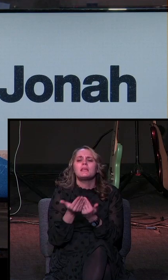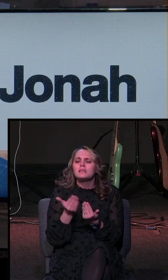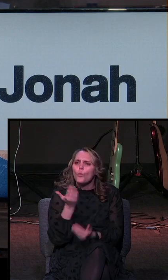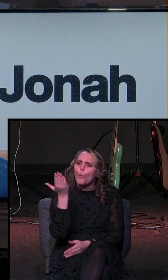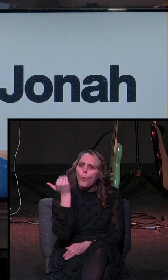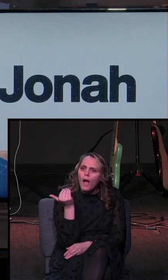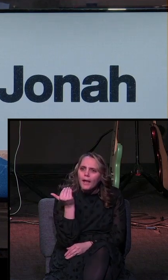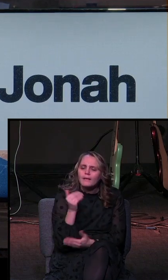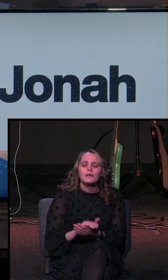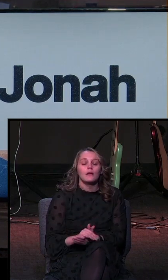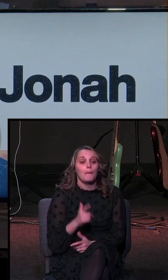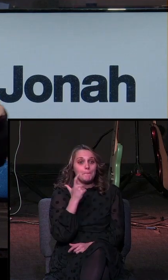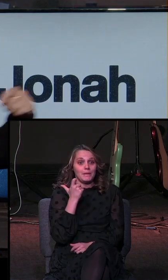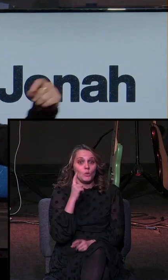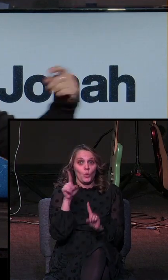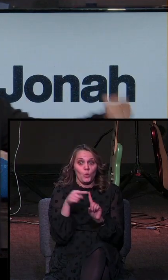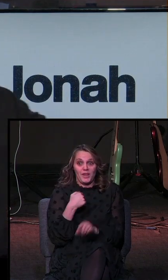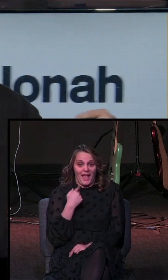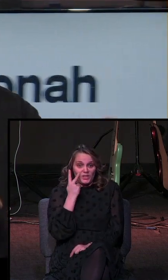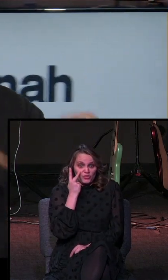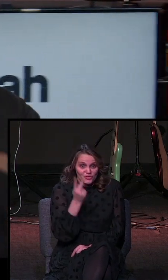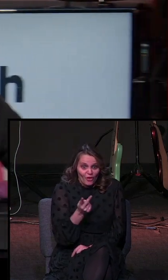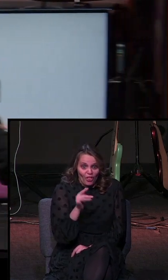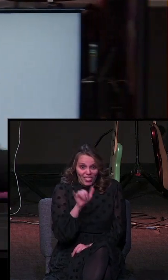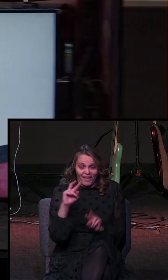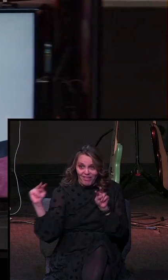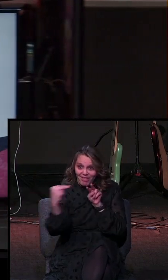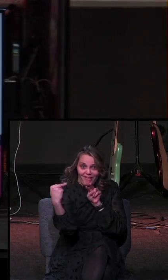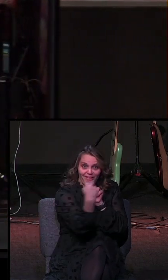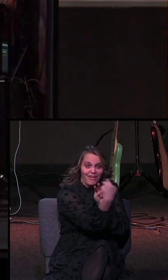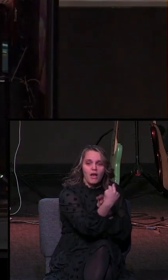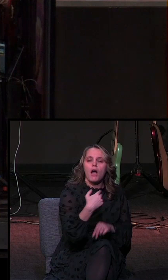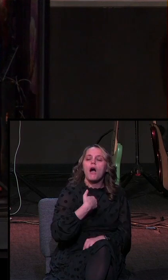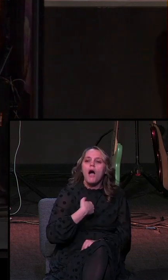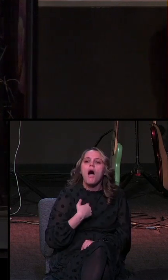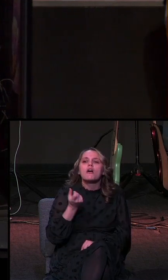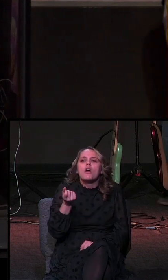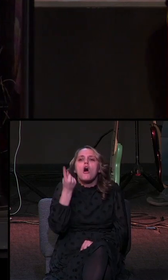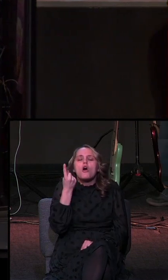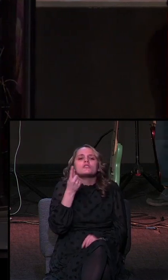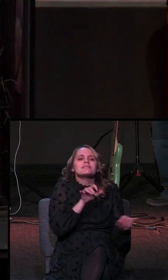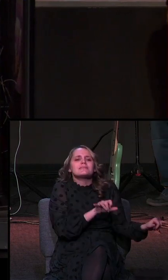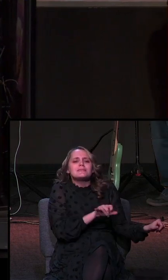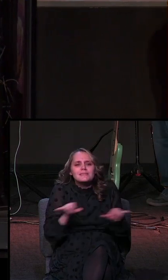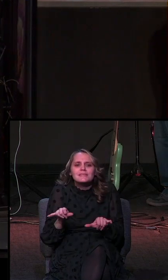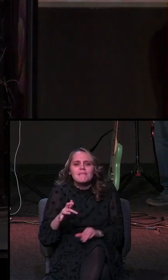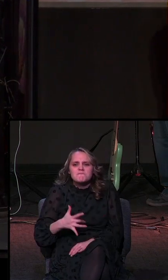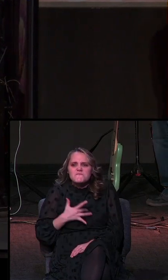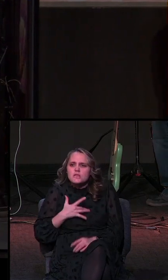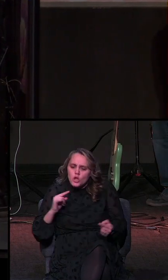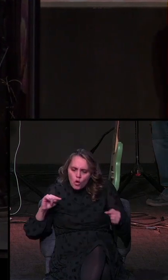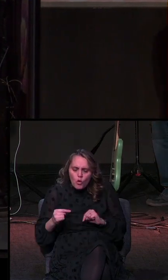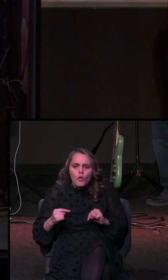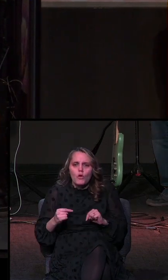Because when I saw that in him, I understood the same hurt and the same pain that was inside of me is living inside of